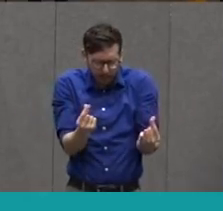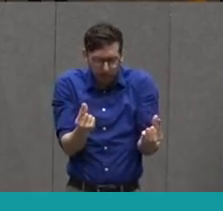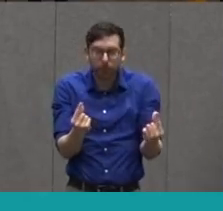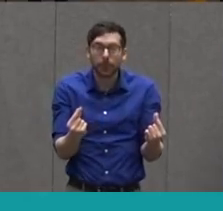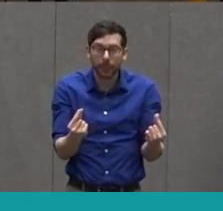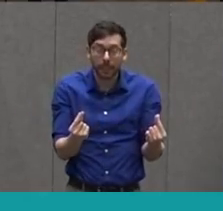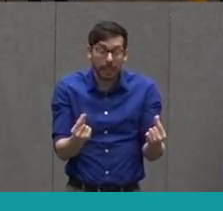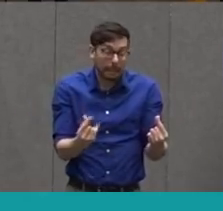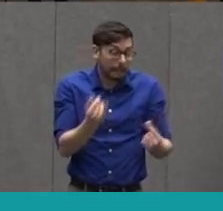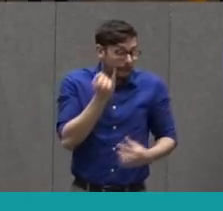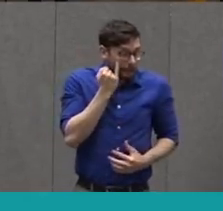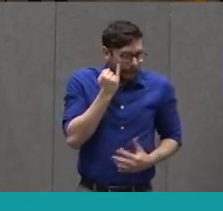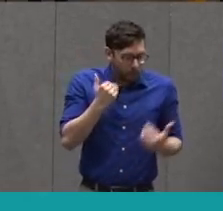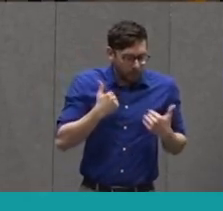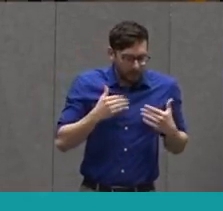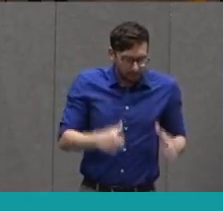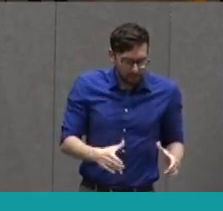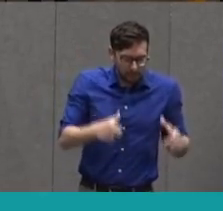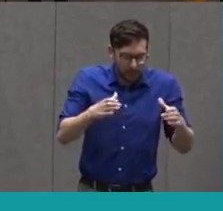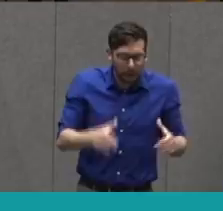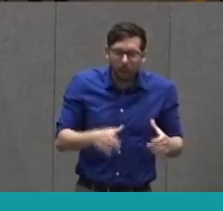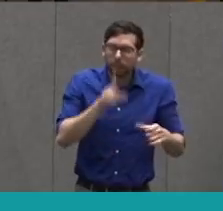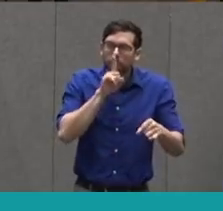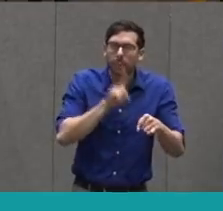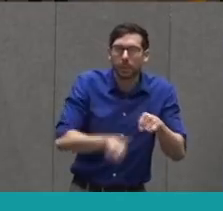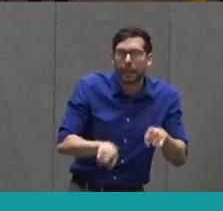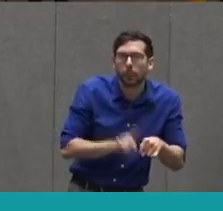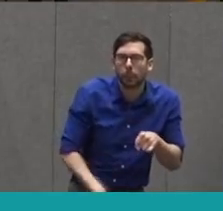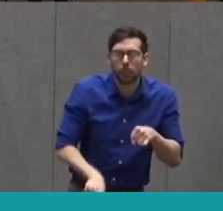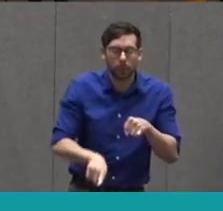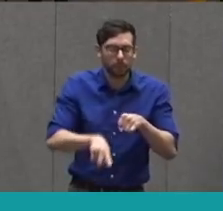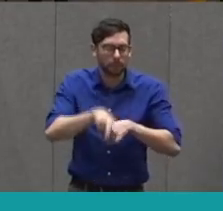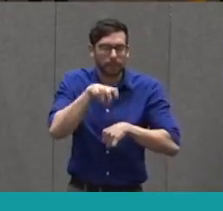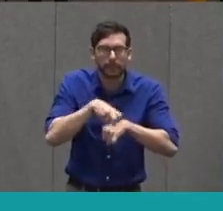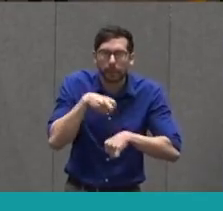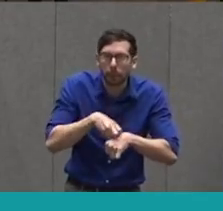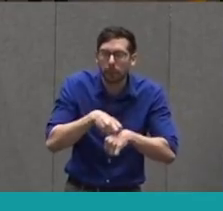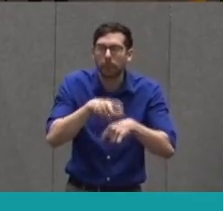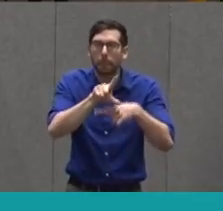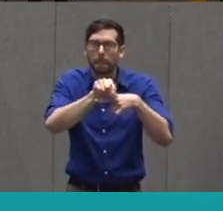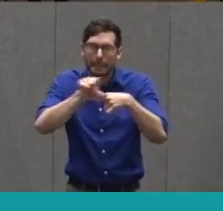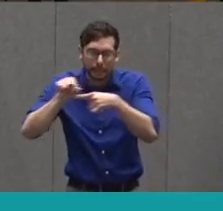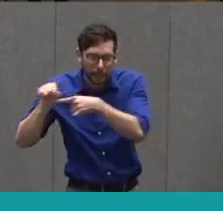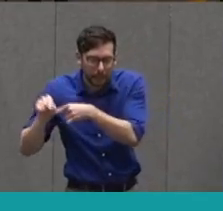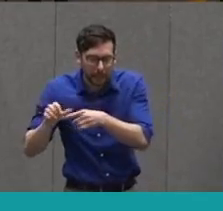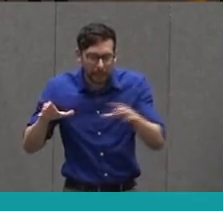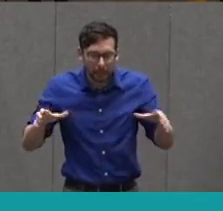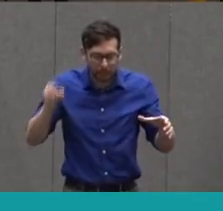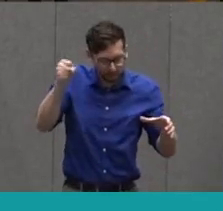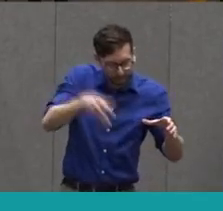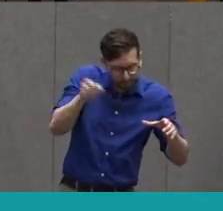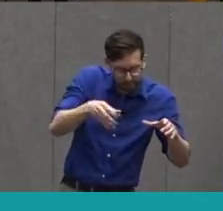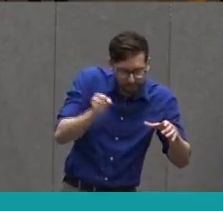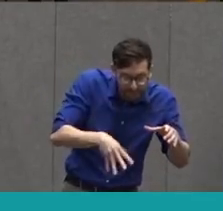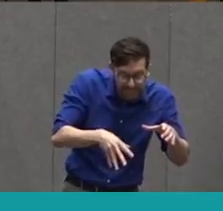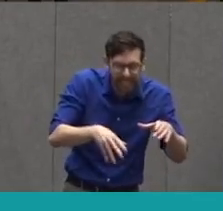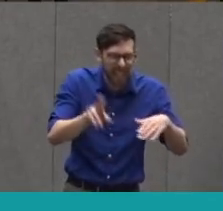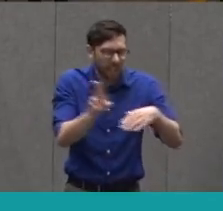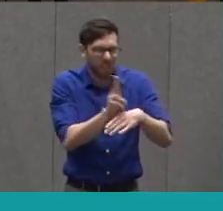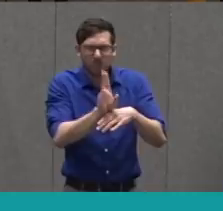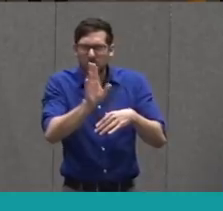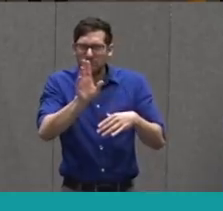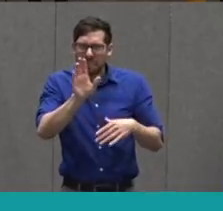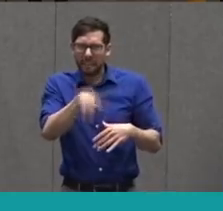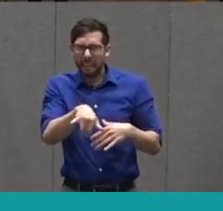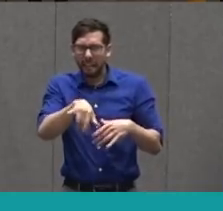potatoes, or beans. And then you push down and you squish and mash